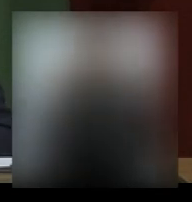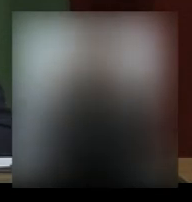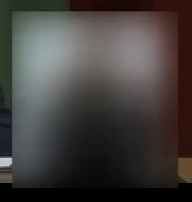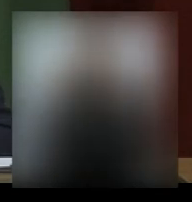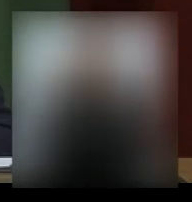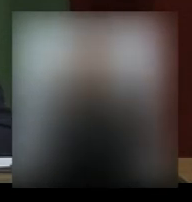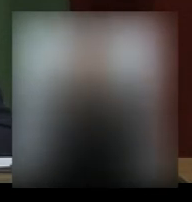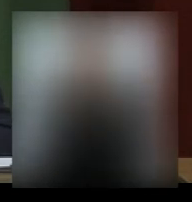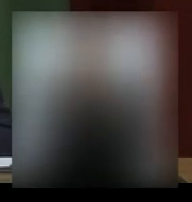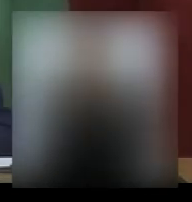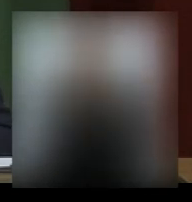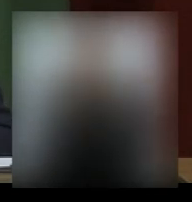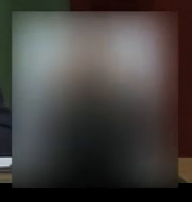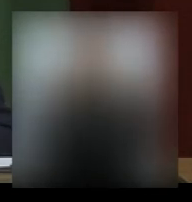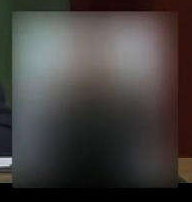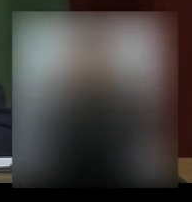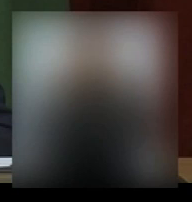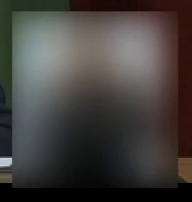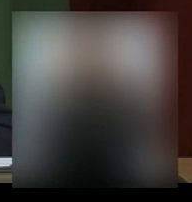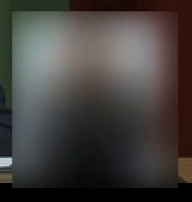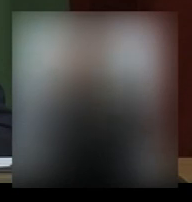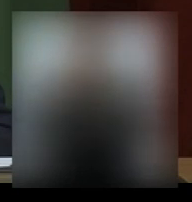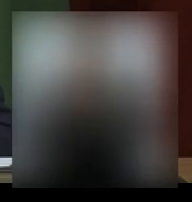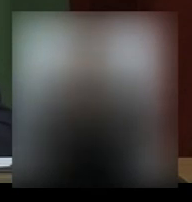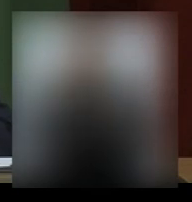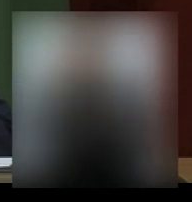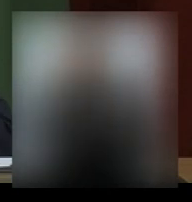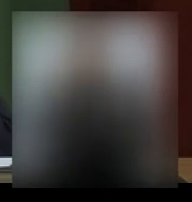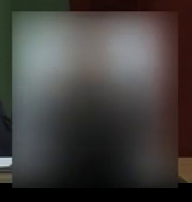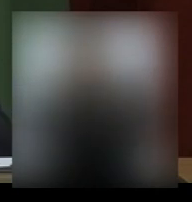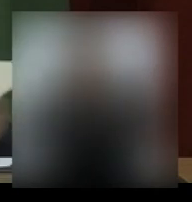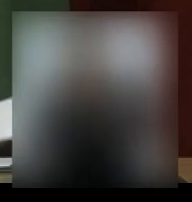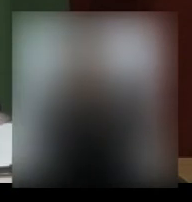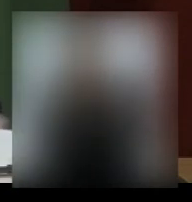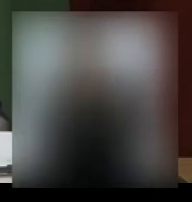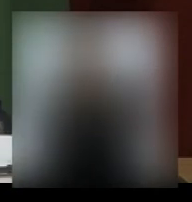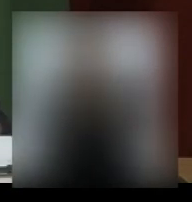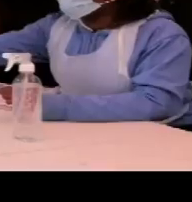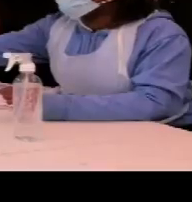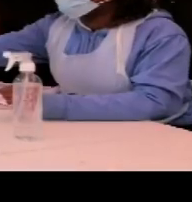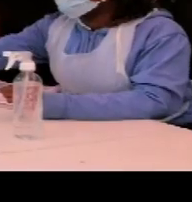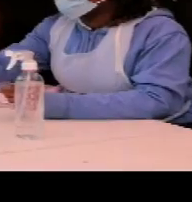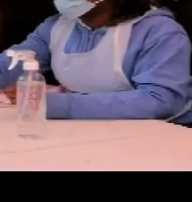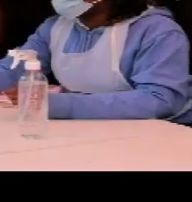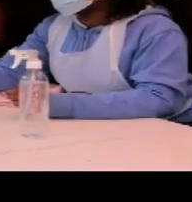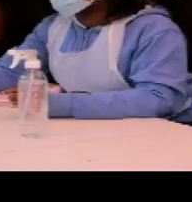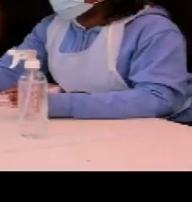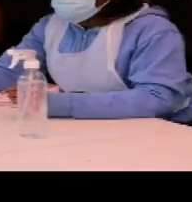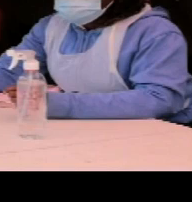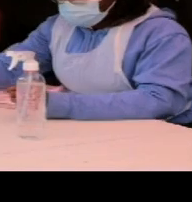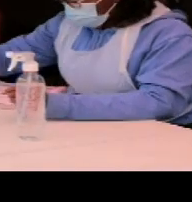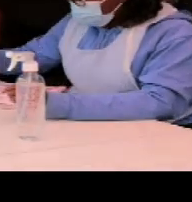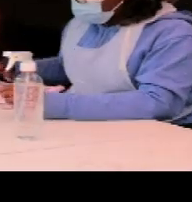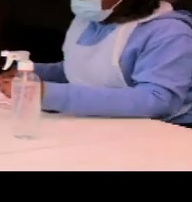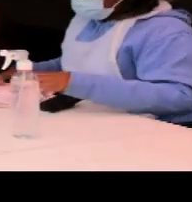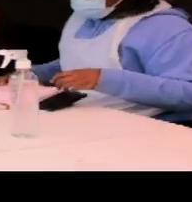to remain vigilant by enforcing public health and social measures. The provision of